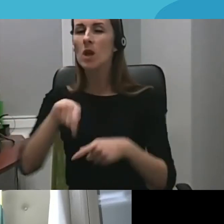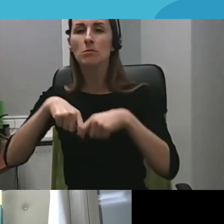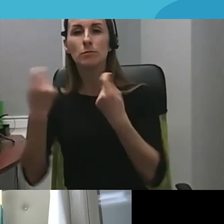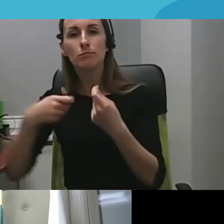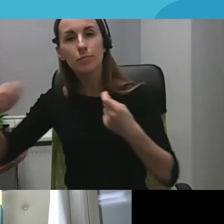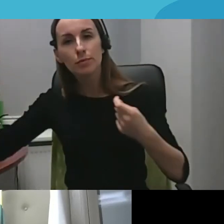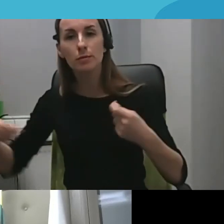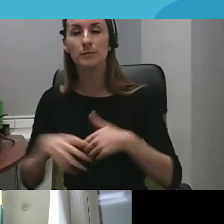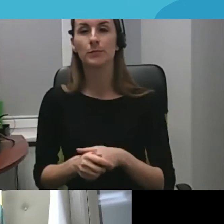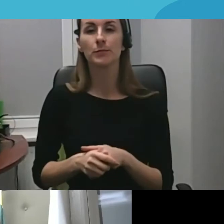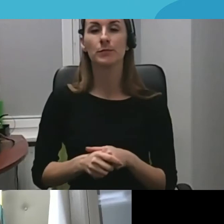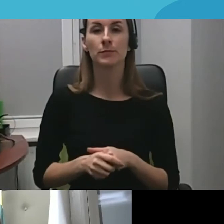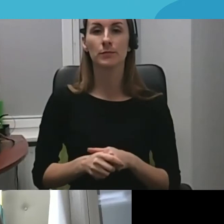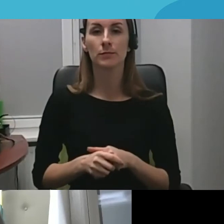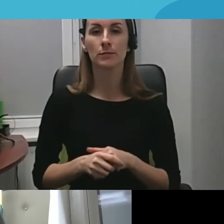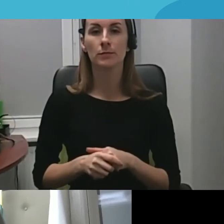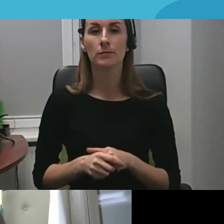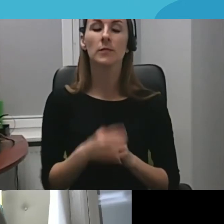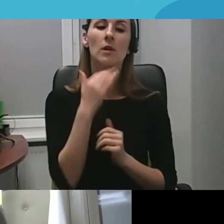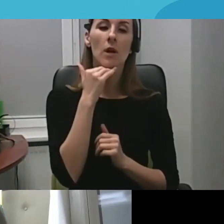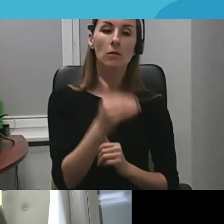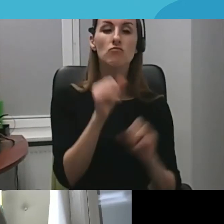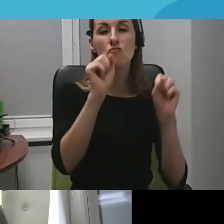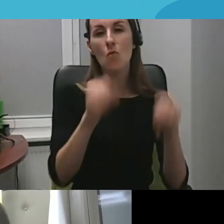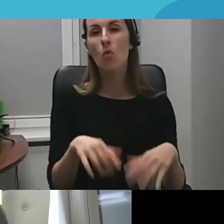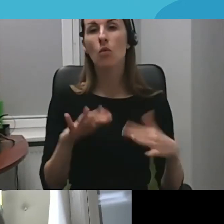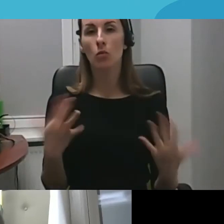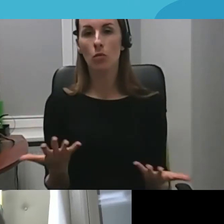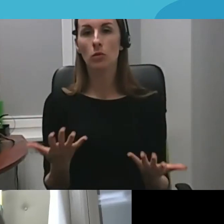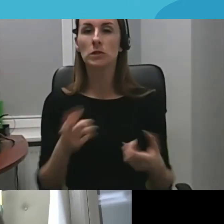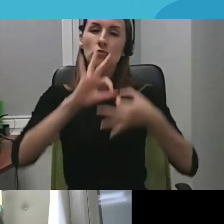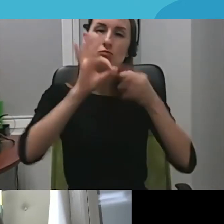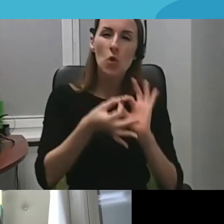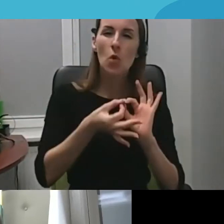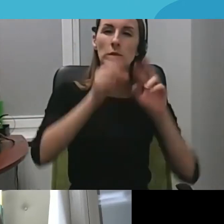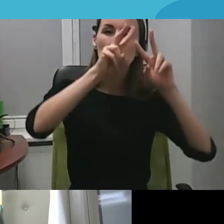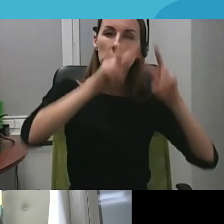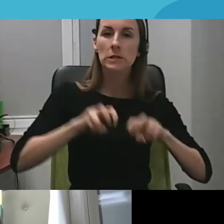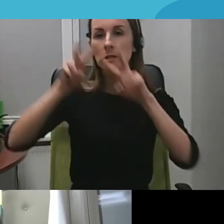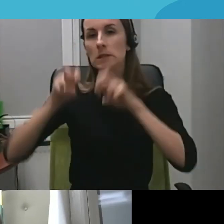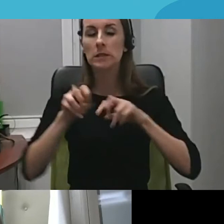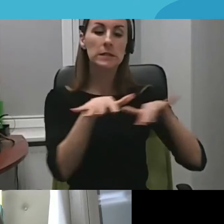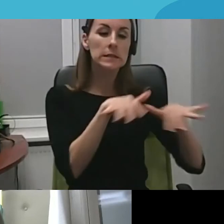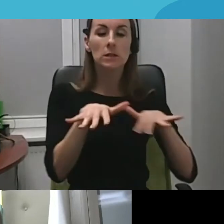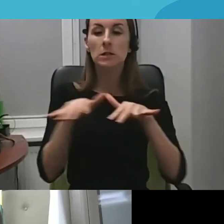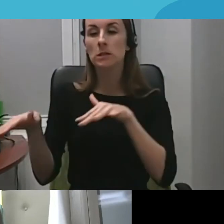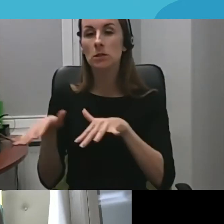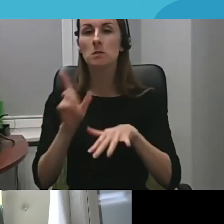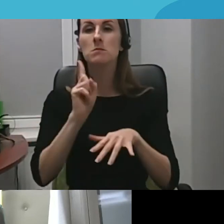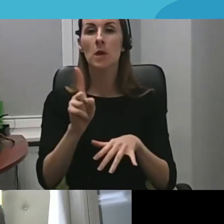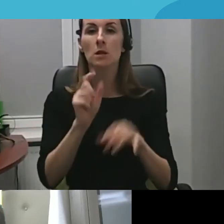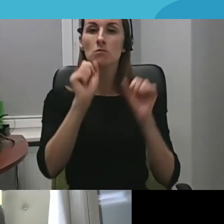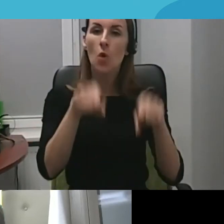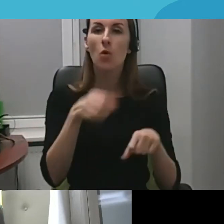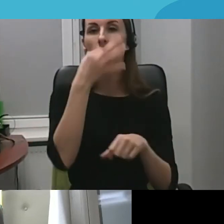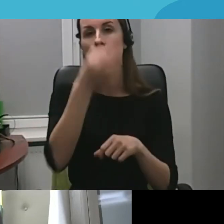it's subject to further investigation, but we can speak that there is a ground to believe that now in